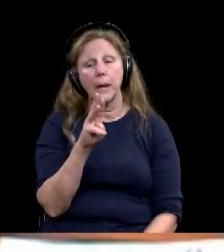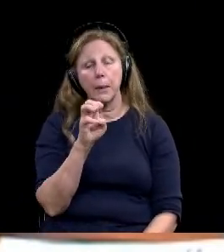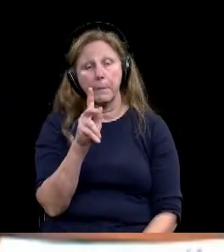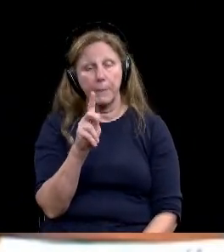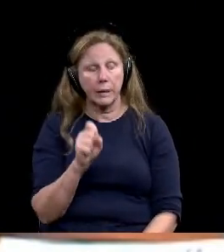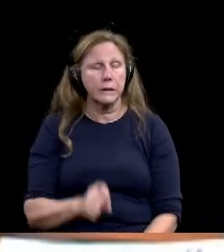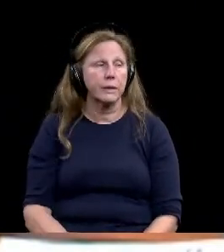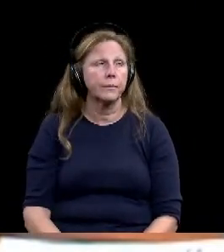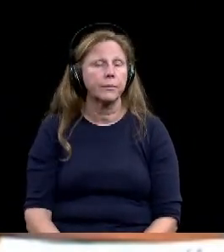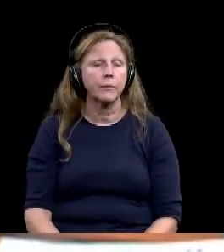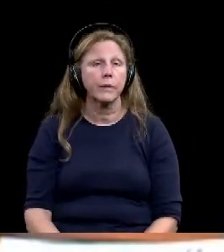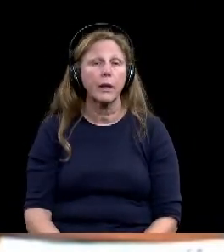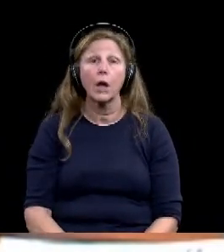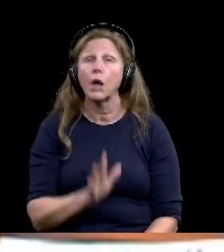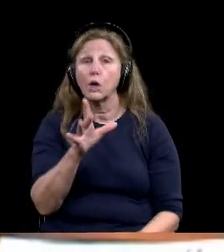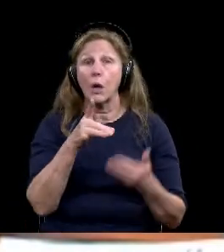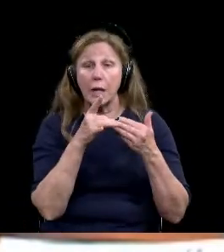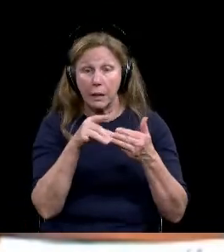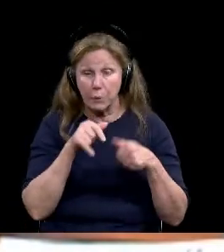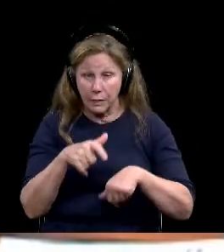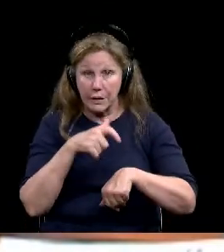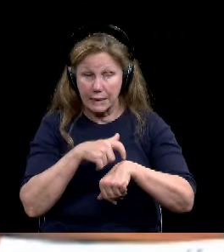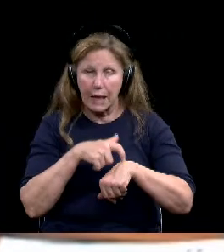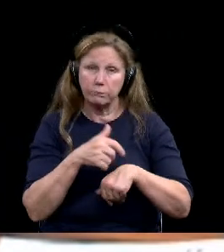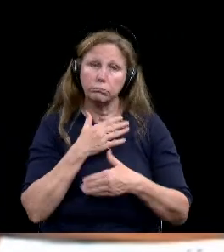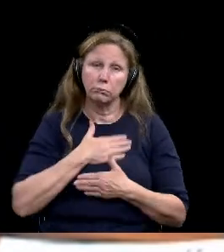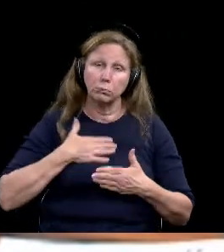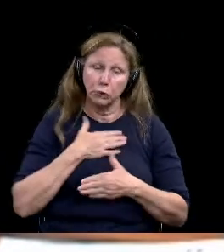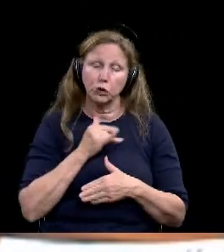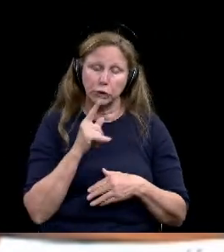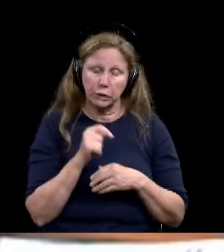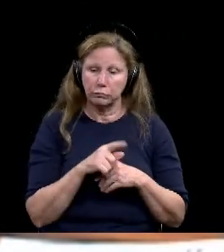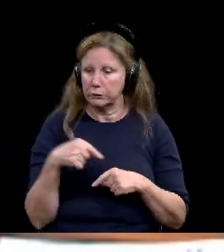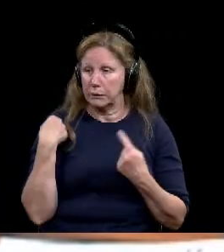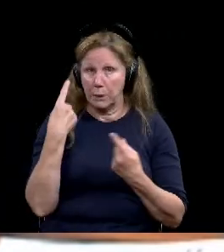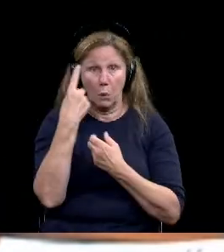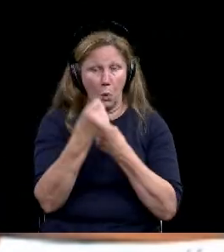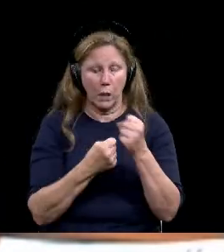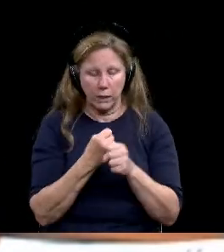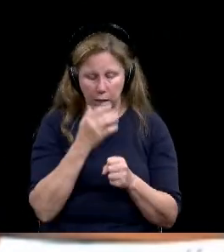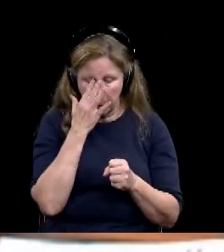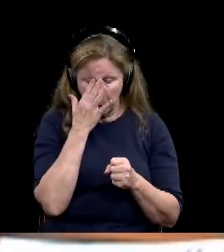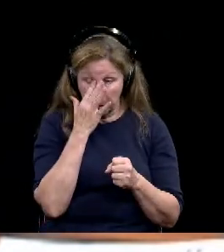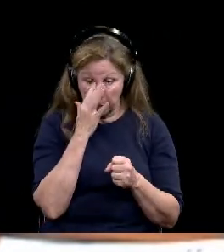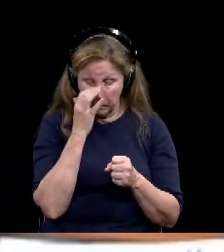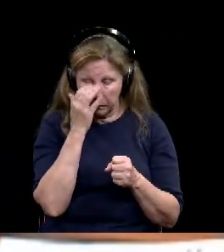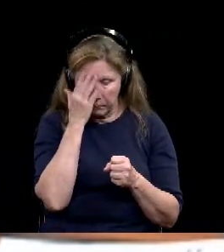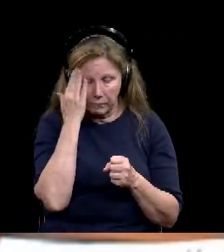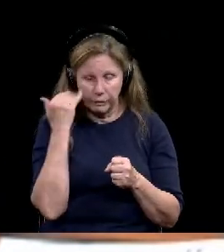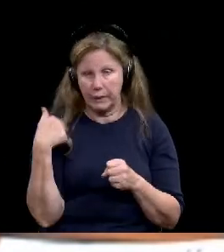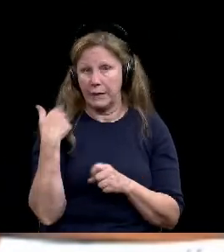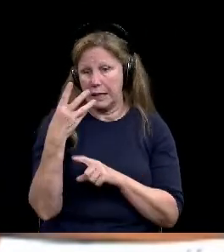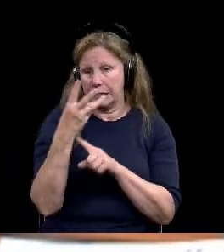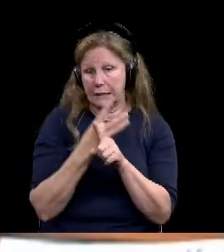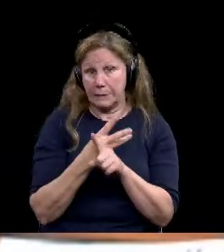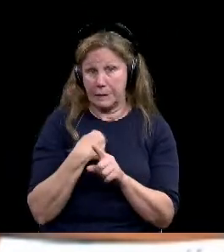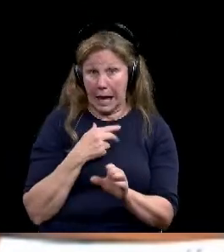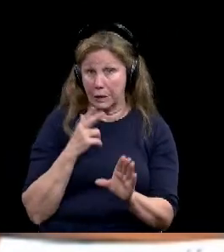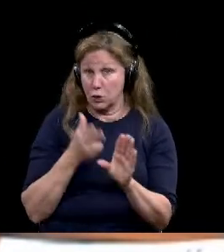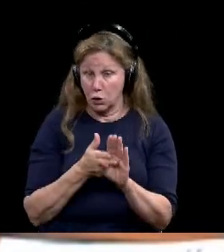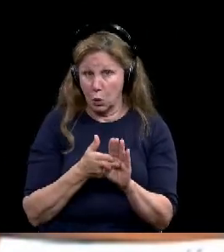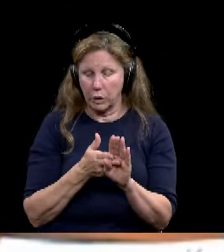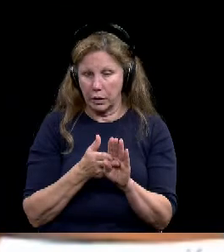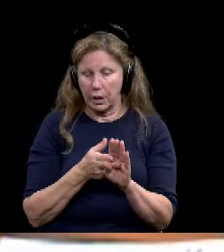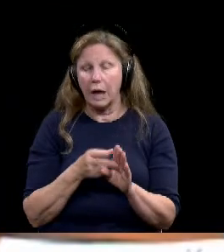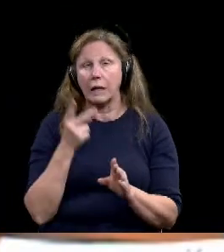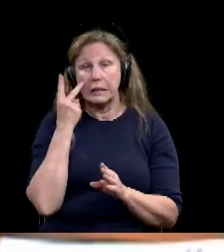last 6 months since I joined. I have seen significant collaboration between all the leaders and healthcare